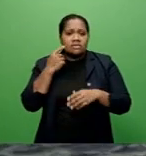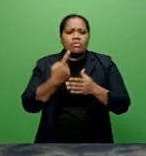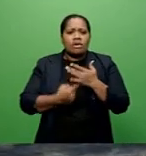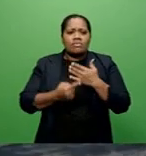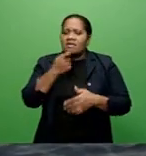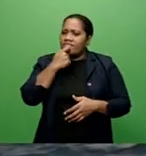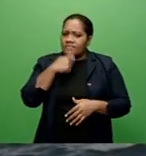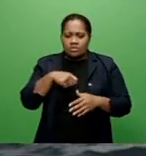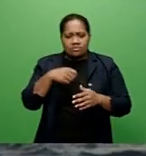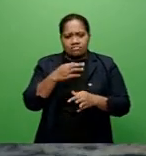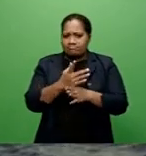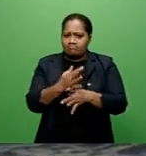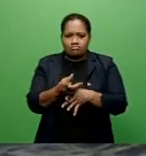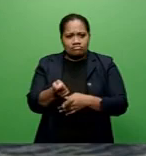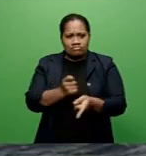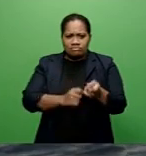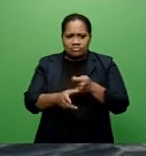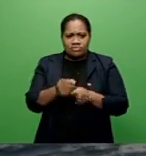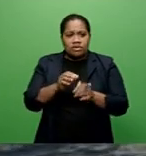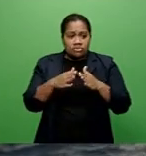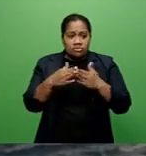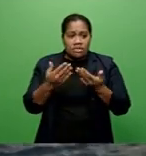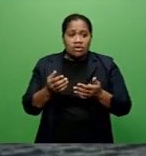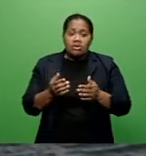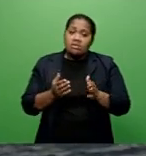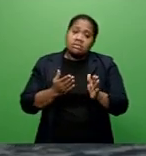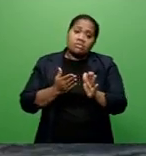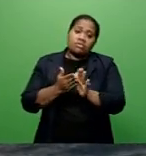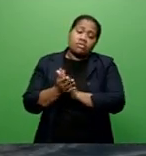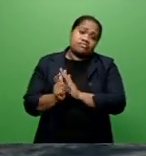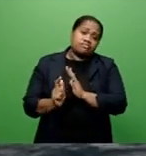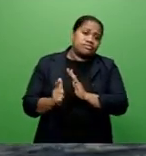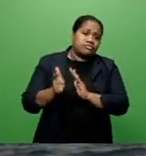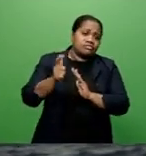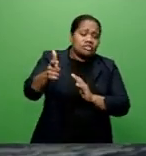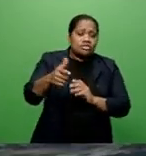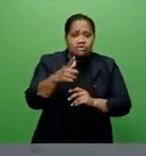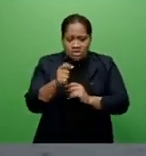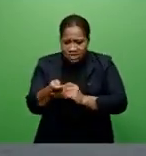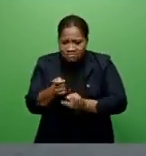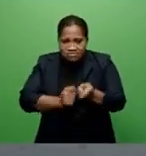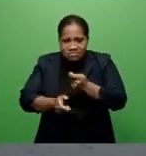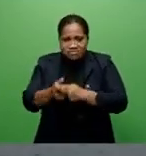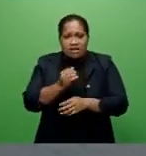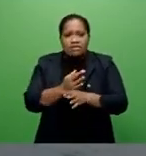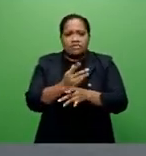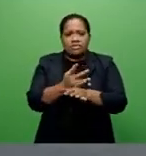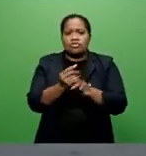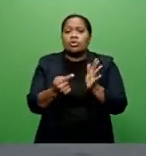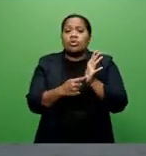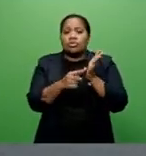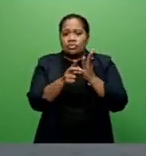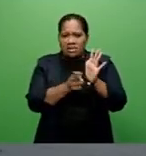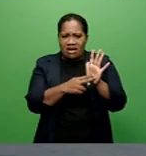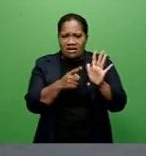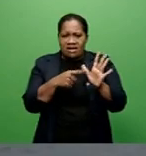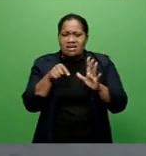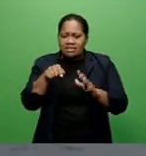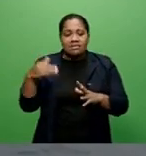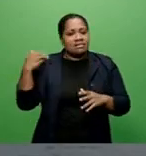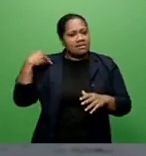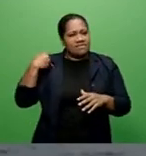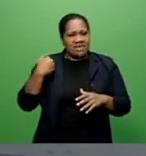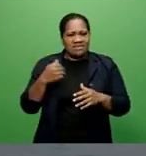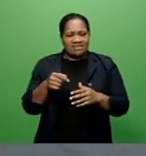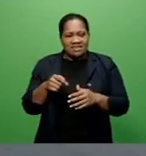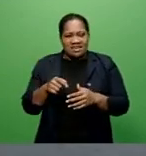go distant, far distant to catch fish. The decline in tuna definitely will affect the supplies, but then it's